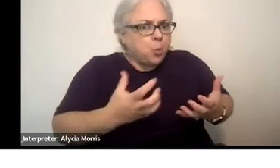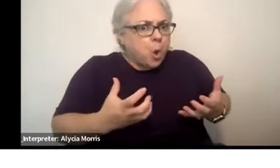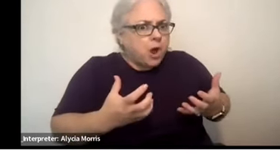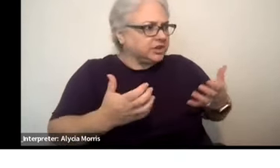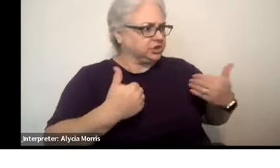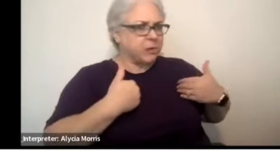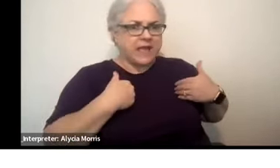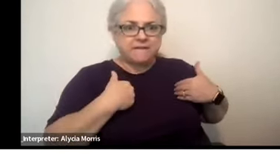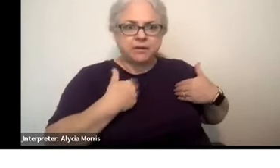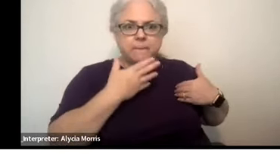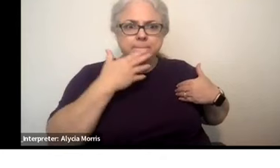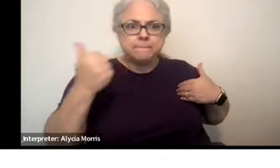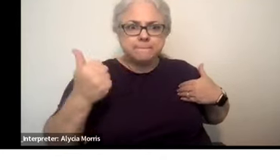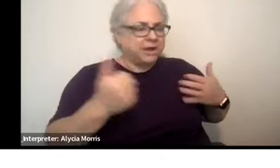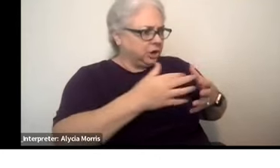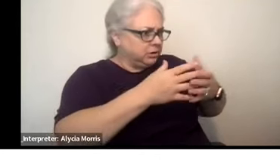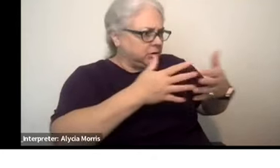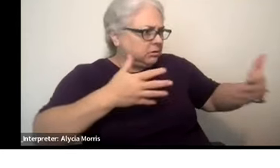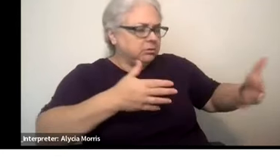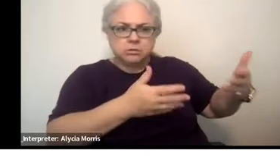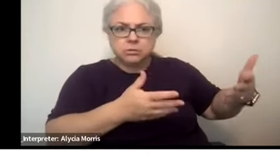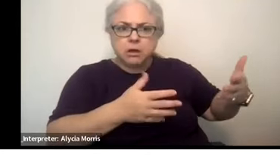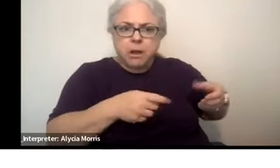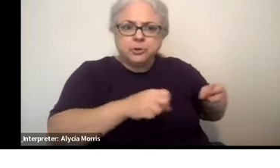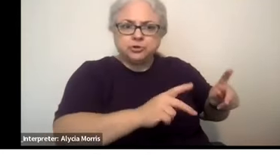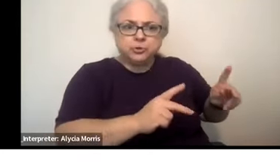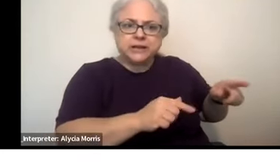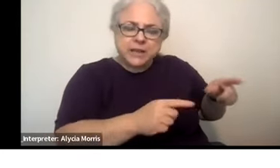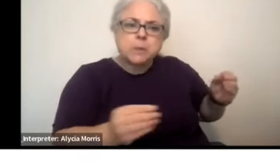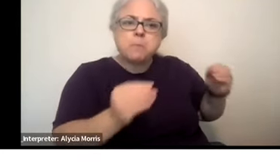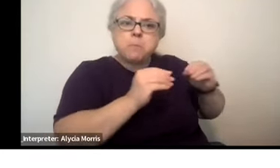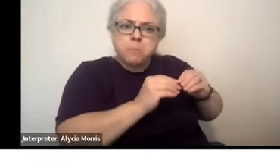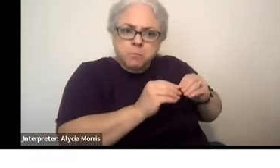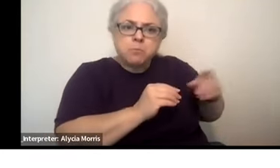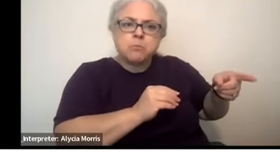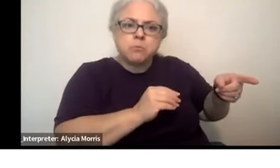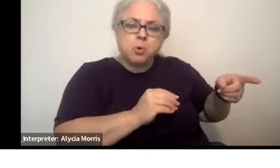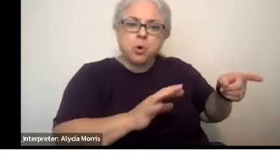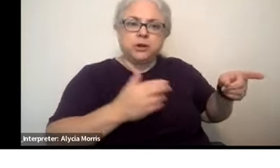to take the various open jobs positions that they have. Next slide.